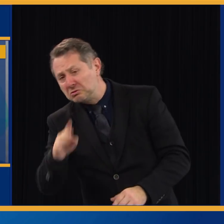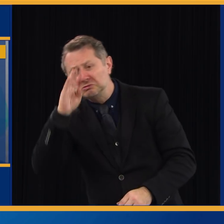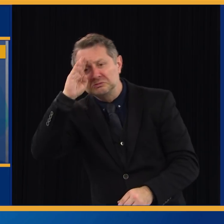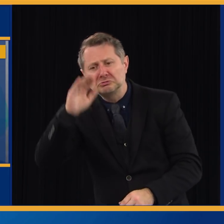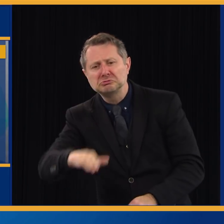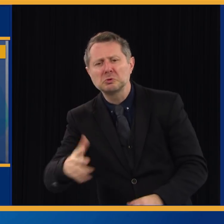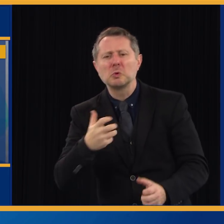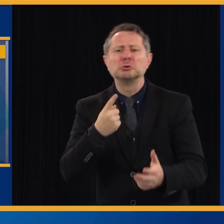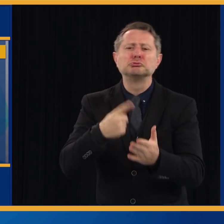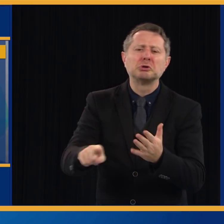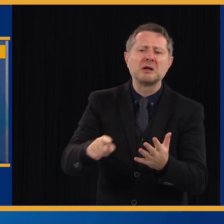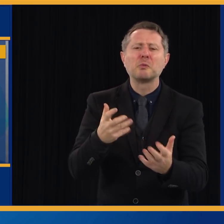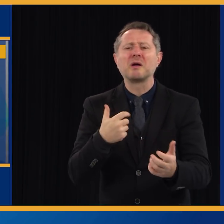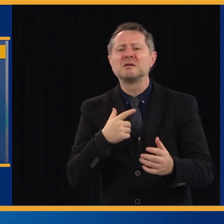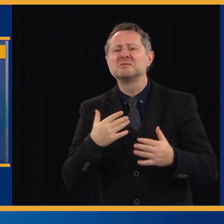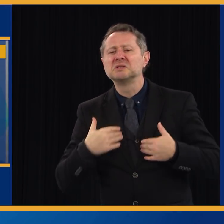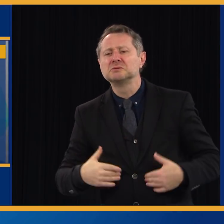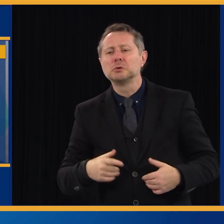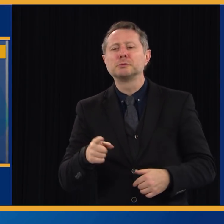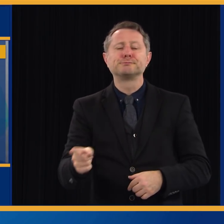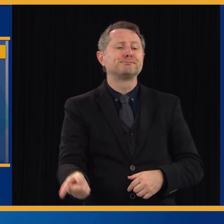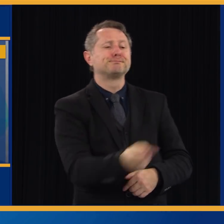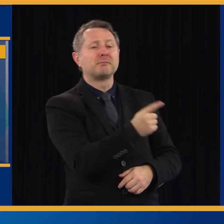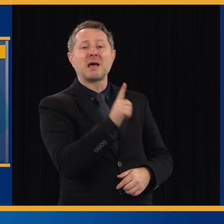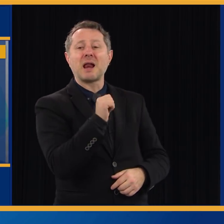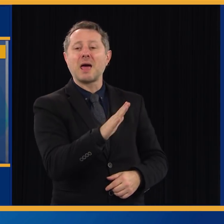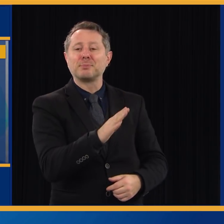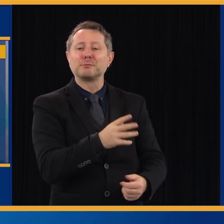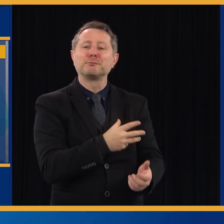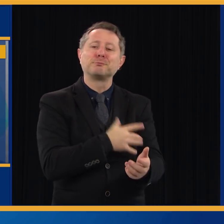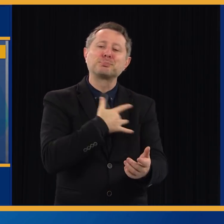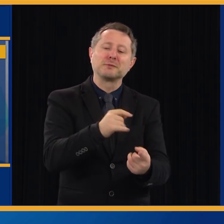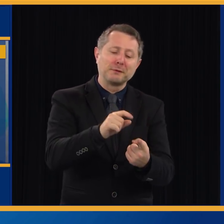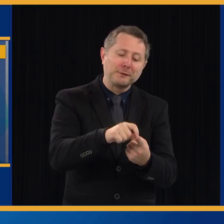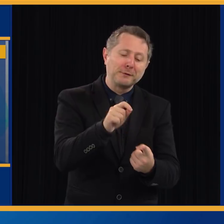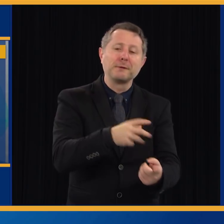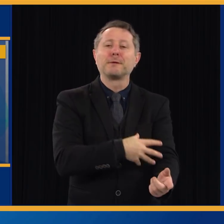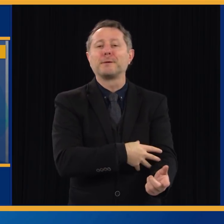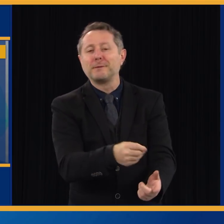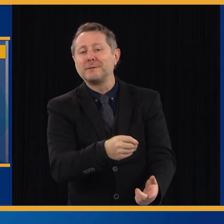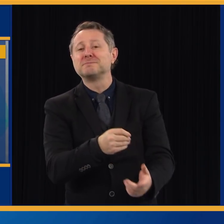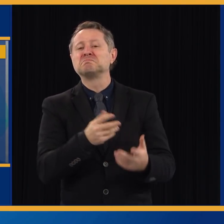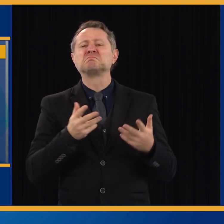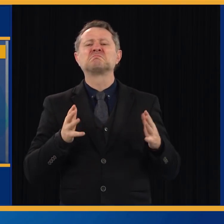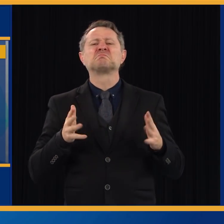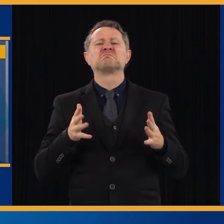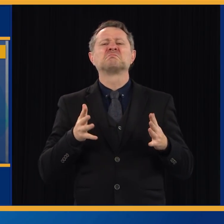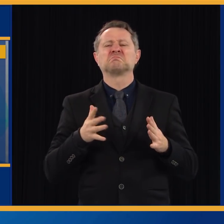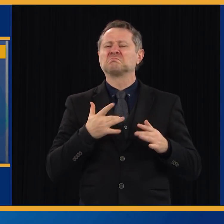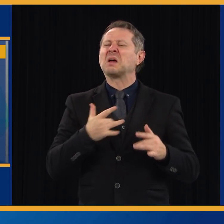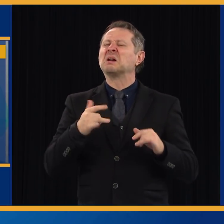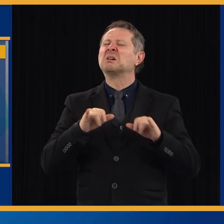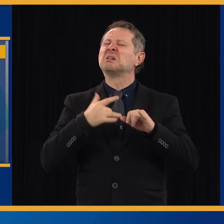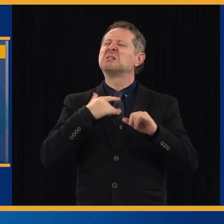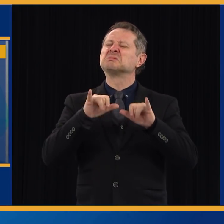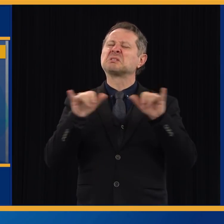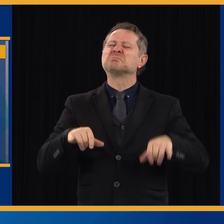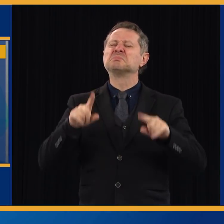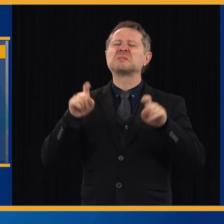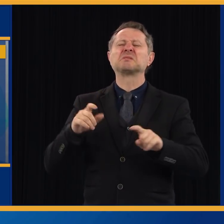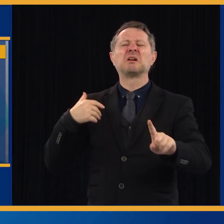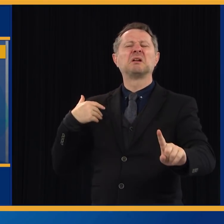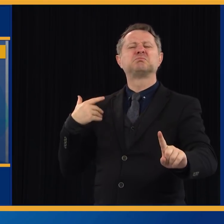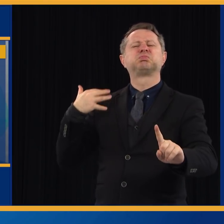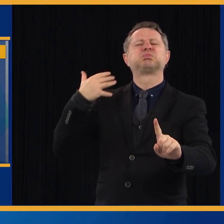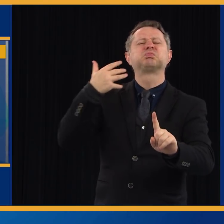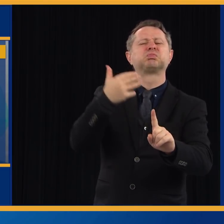a lab, you have your blood tested. That was the testing system. No one ever imagined this testing system was going to